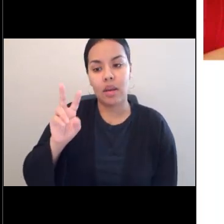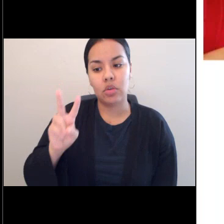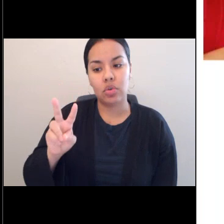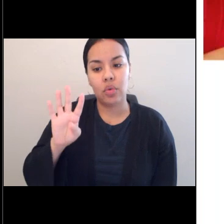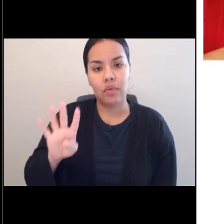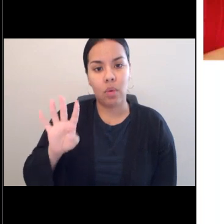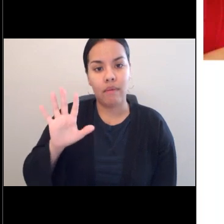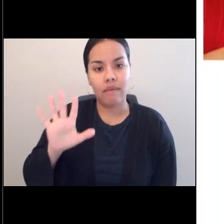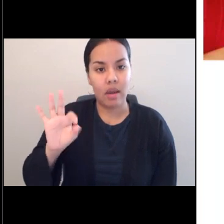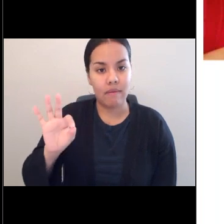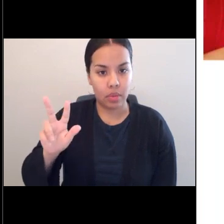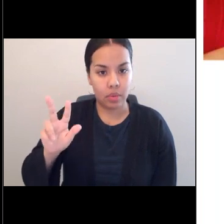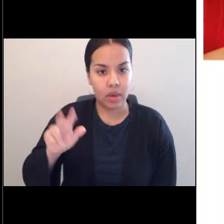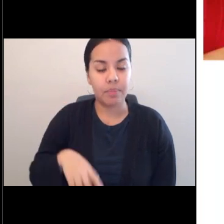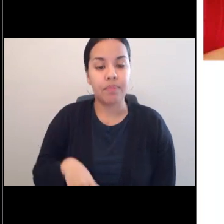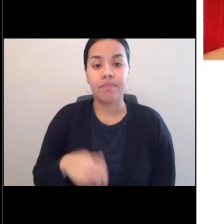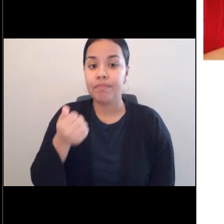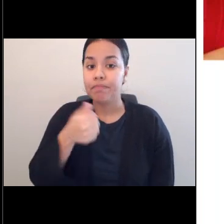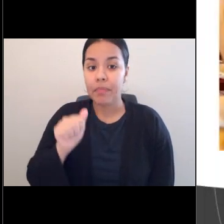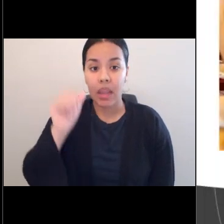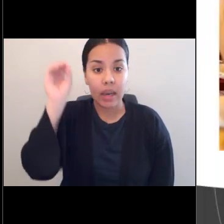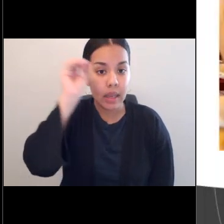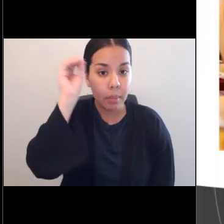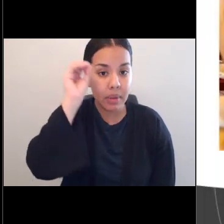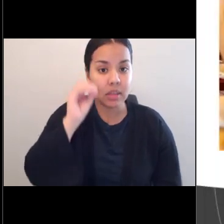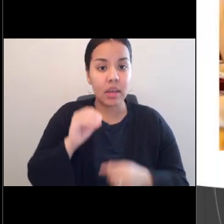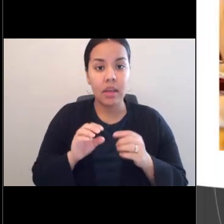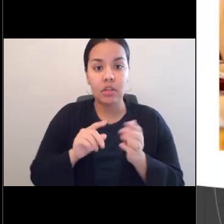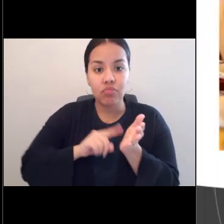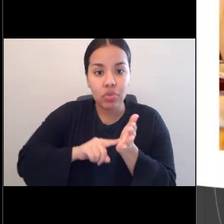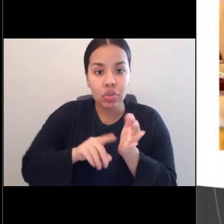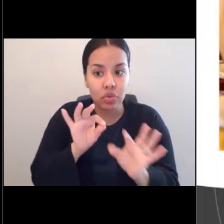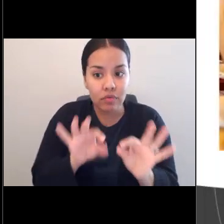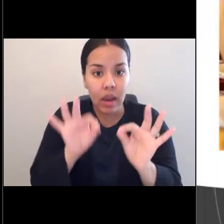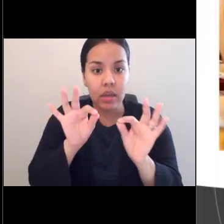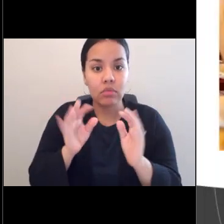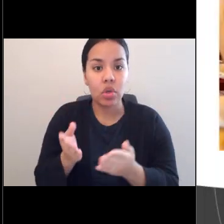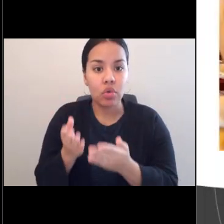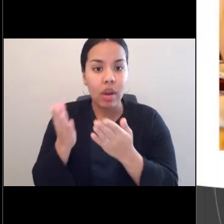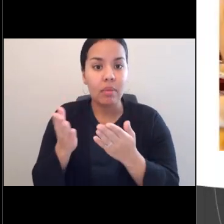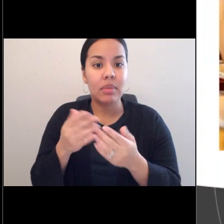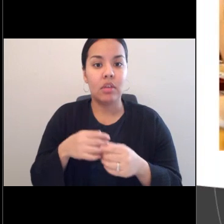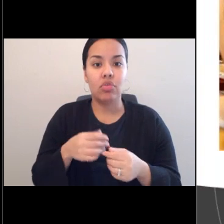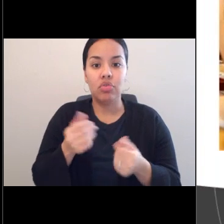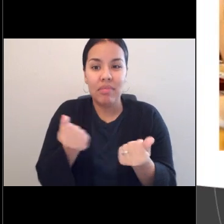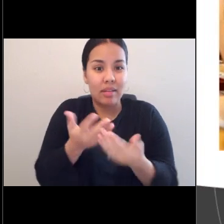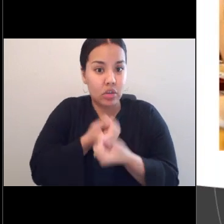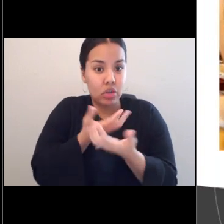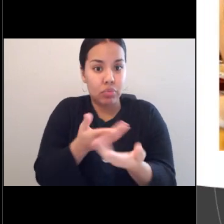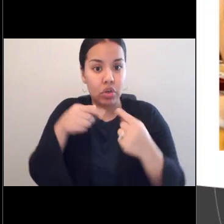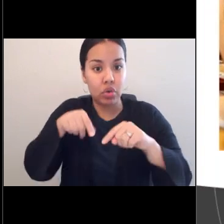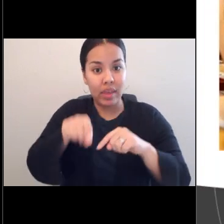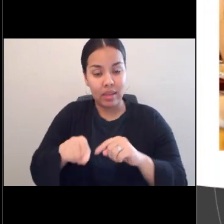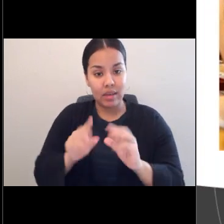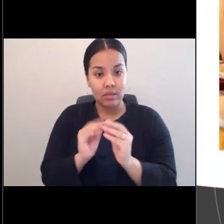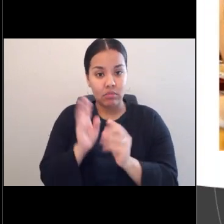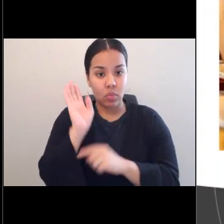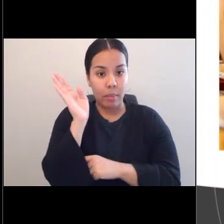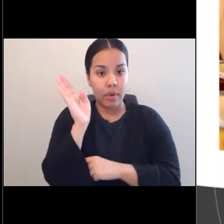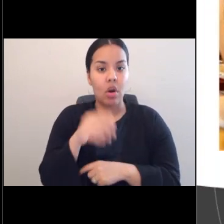1924593. Any opinions, findings, and conclusions or recommendations expressed in this webinar are those of the presenters and